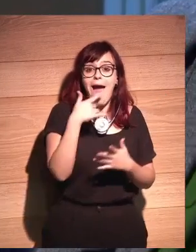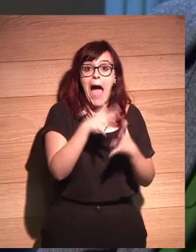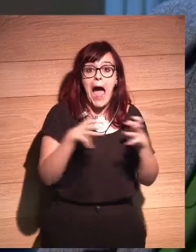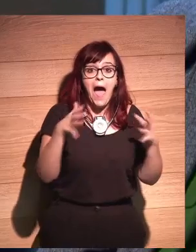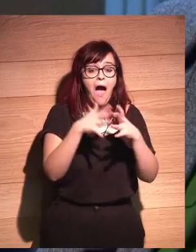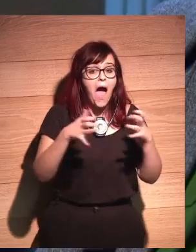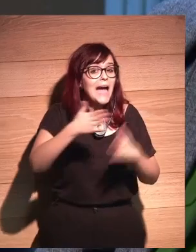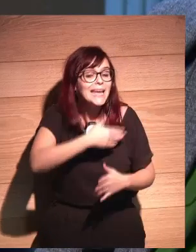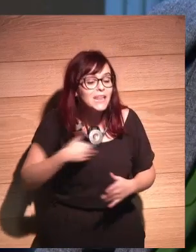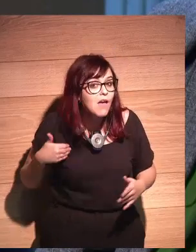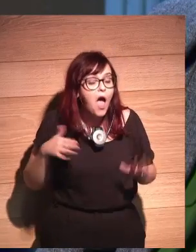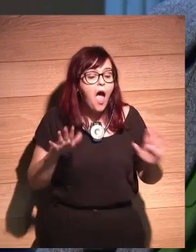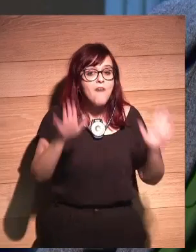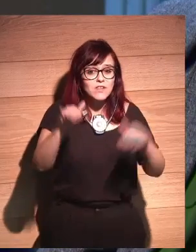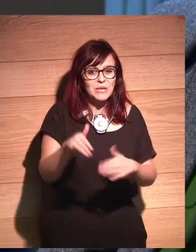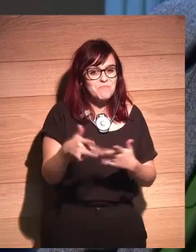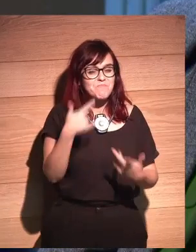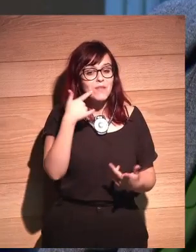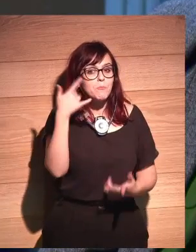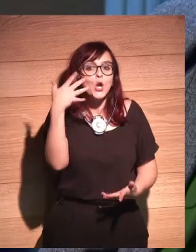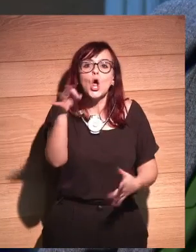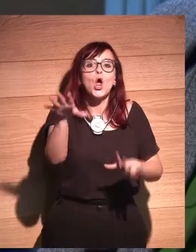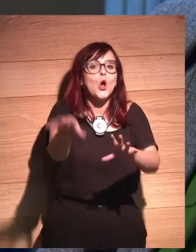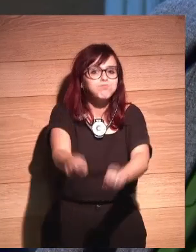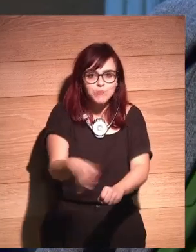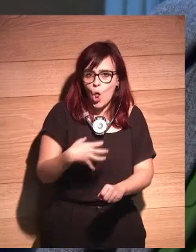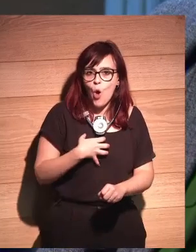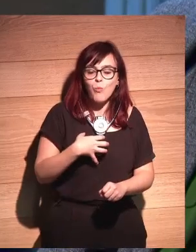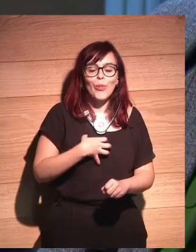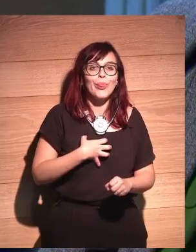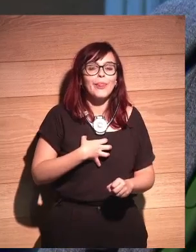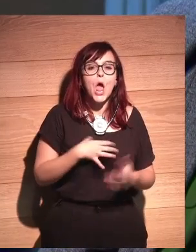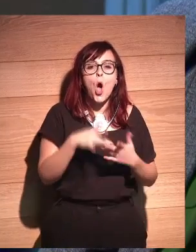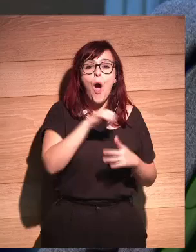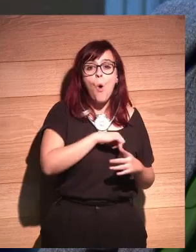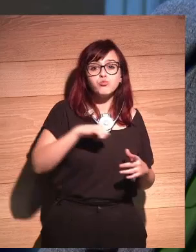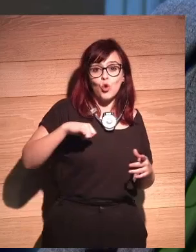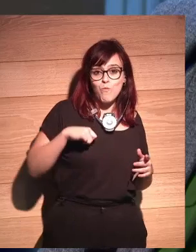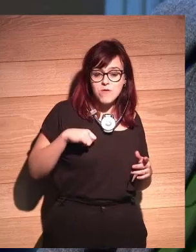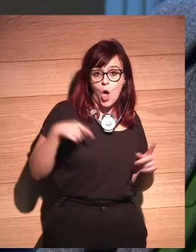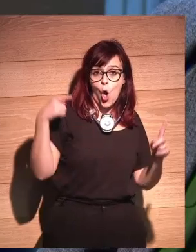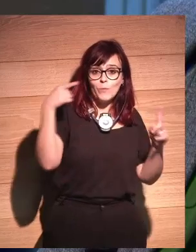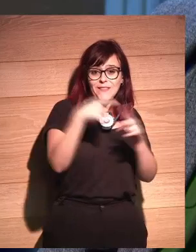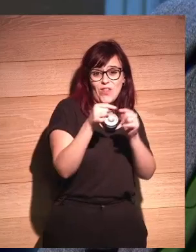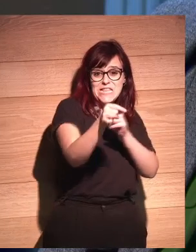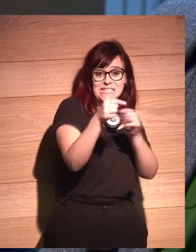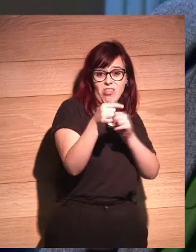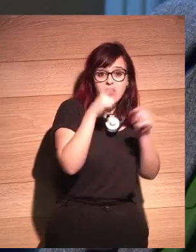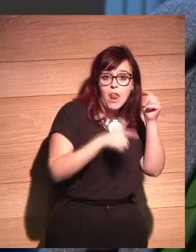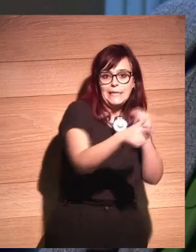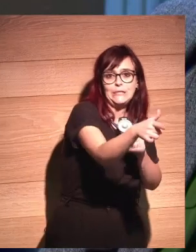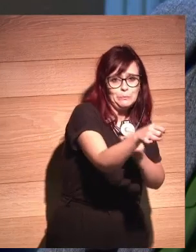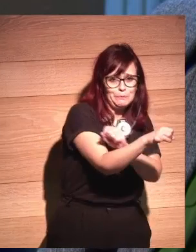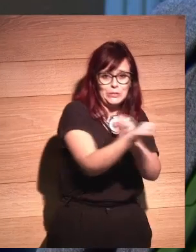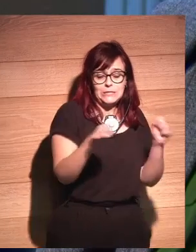were not really available. They couldn't really go over long distances. So where do you charge them? How do they work